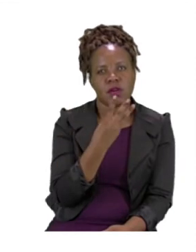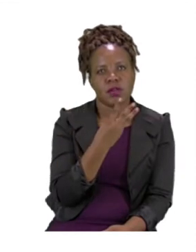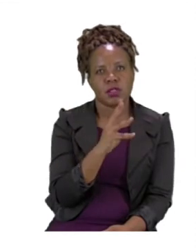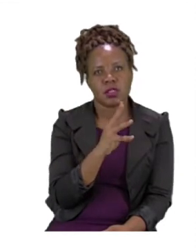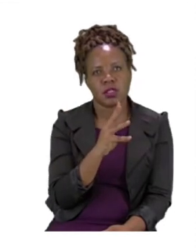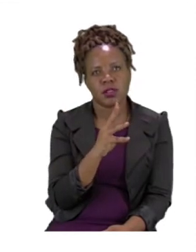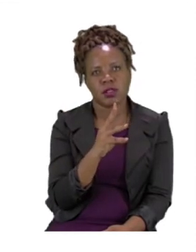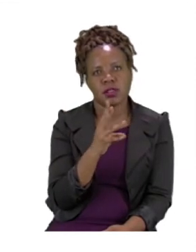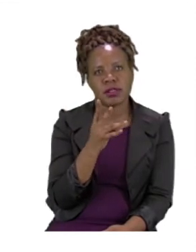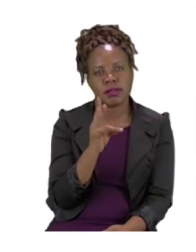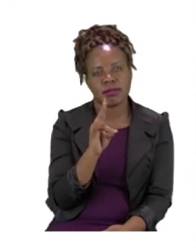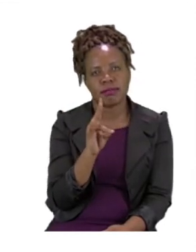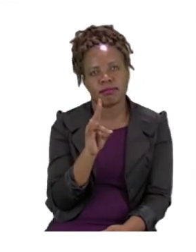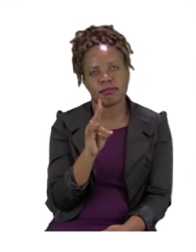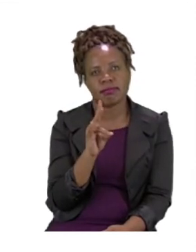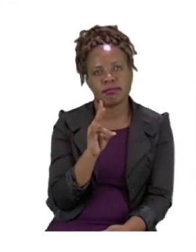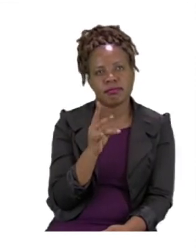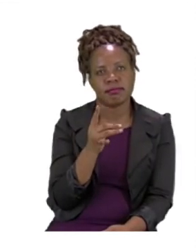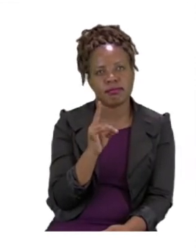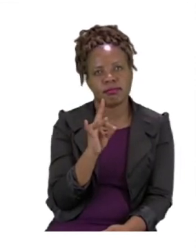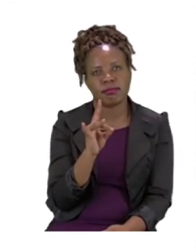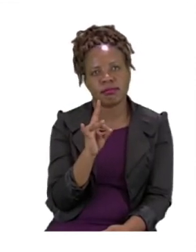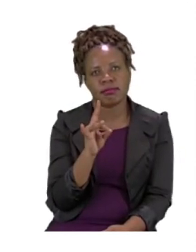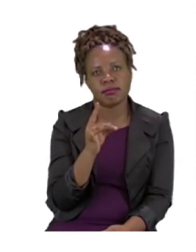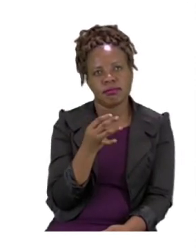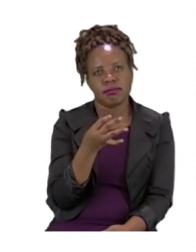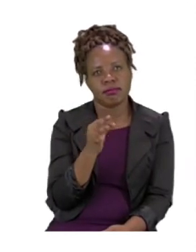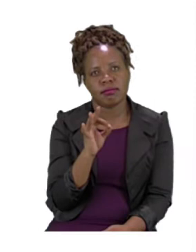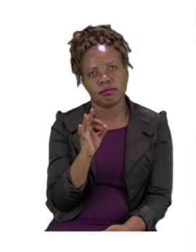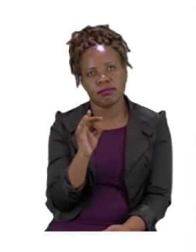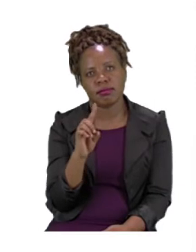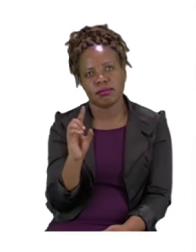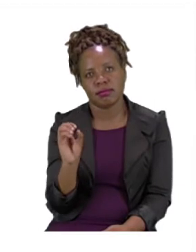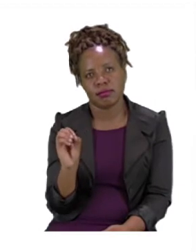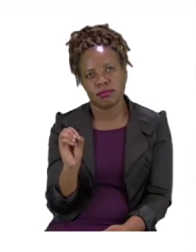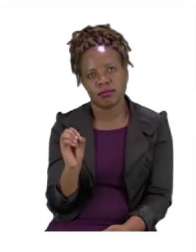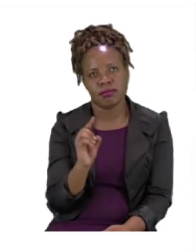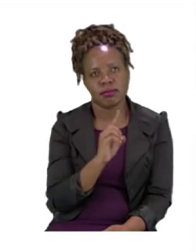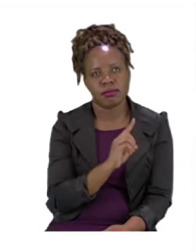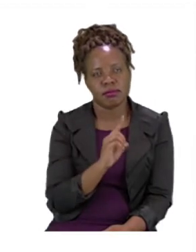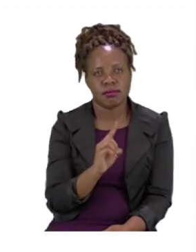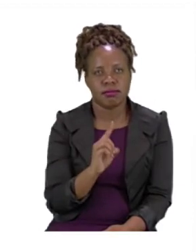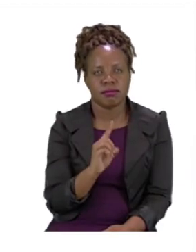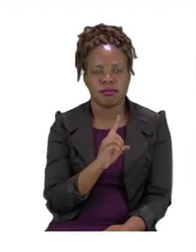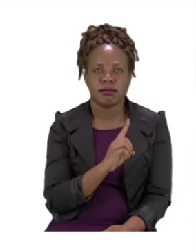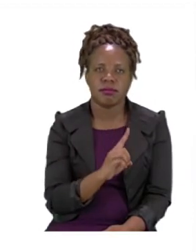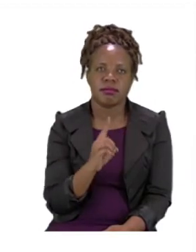6, 7, 8, 9, 10,